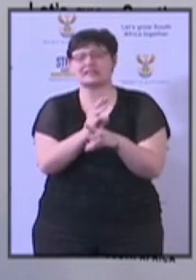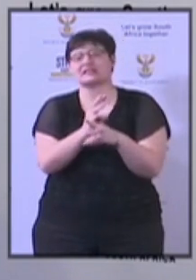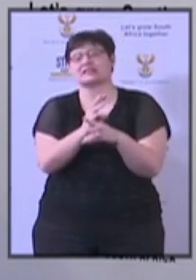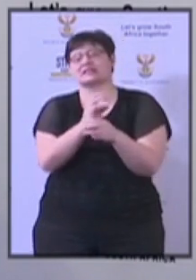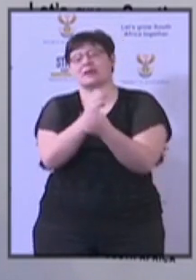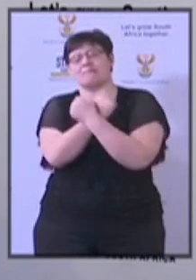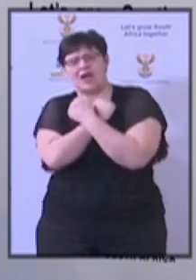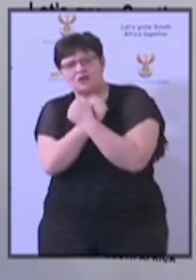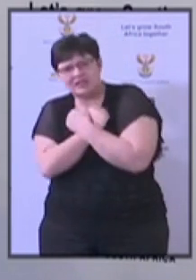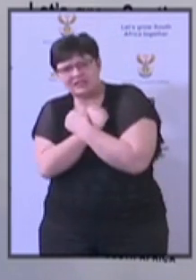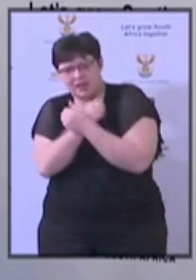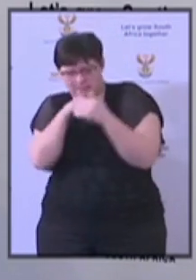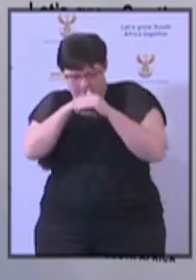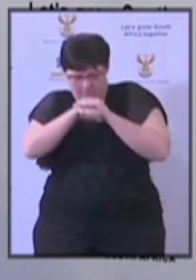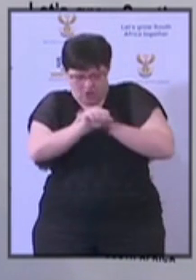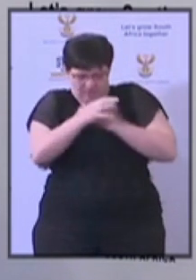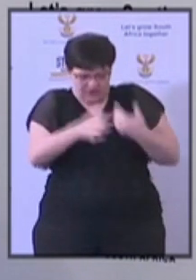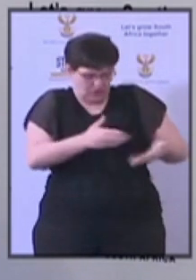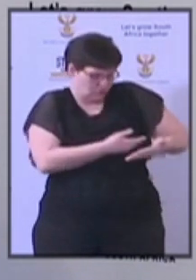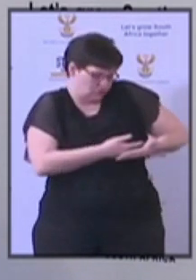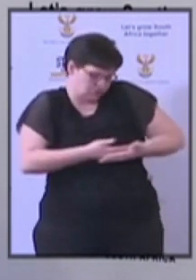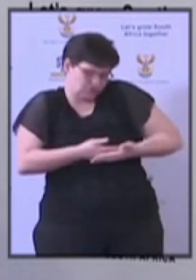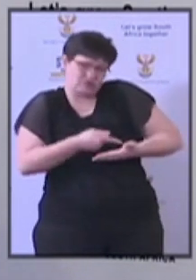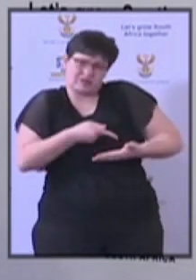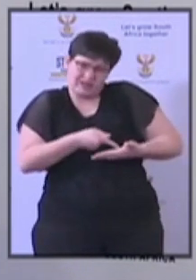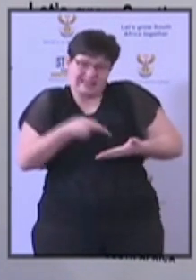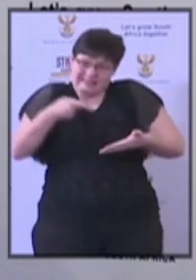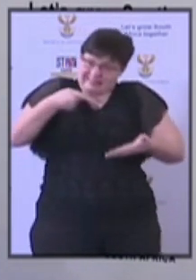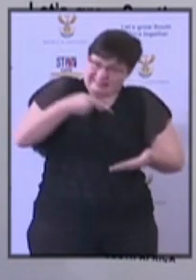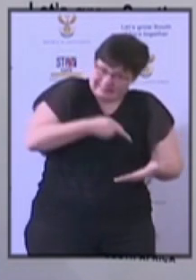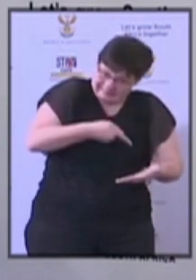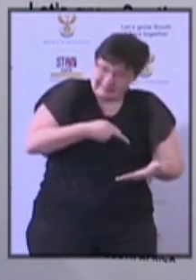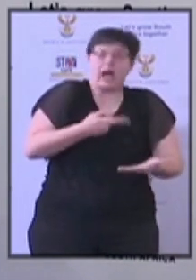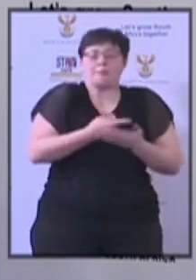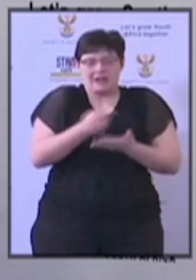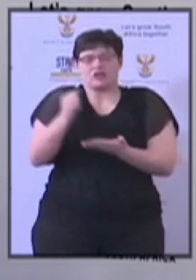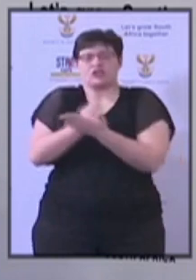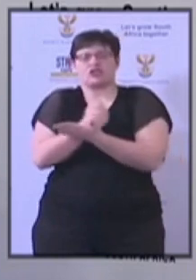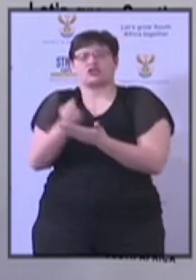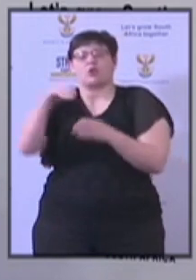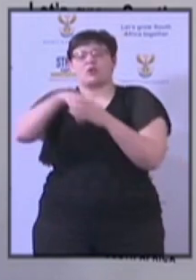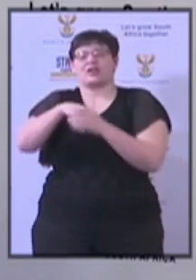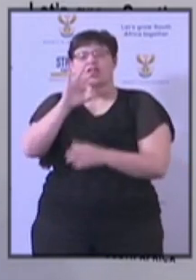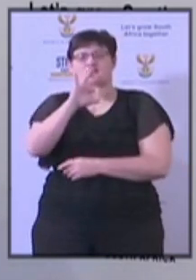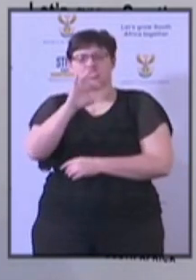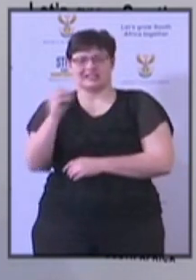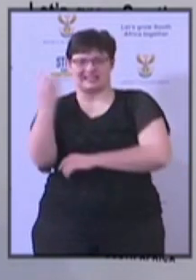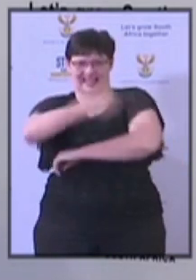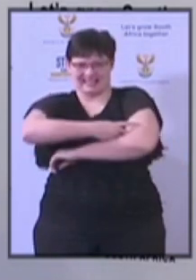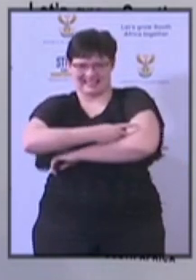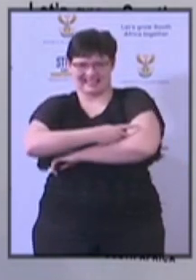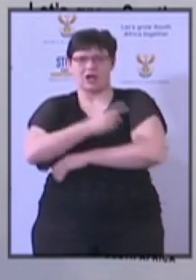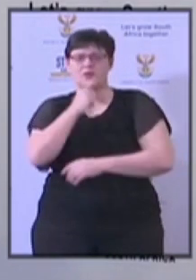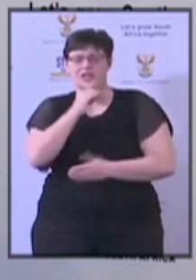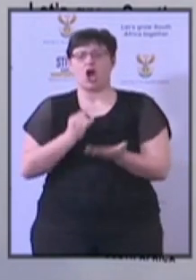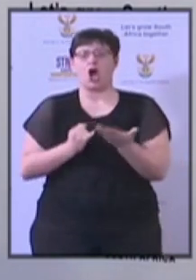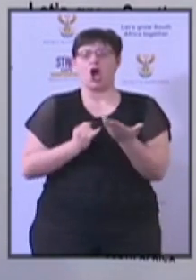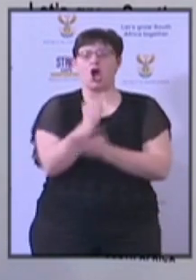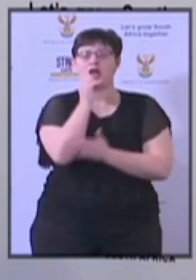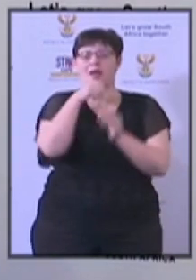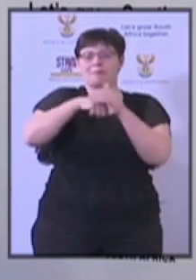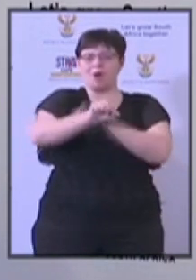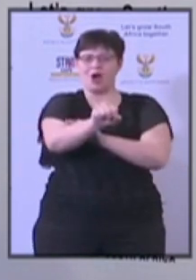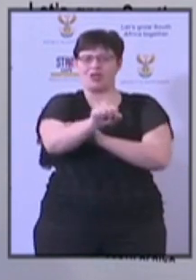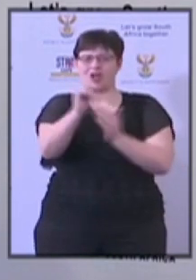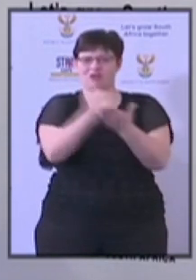giving birth to make sure that they register their children within 30 days, which is a program that we call early birth